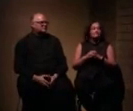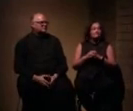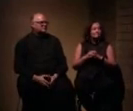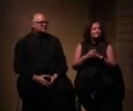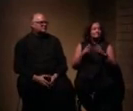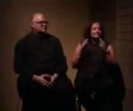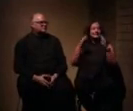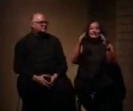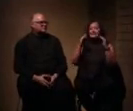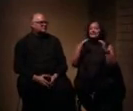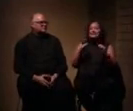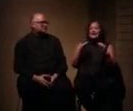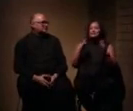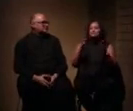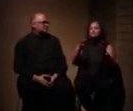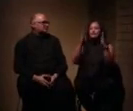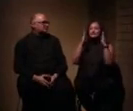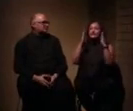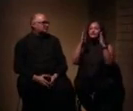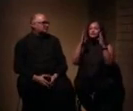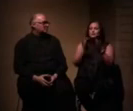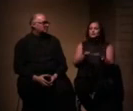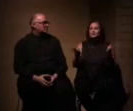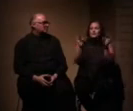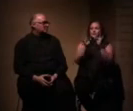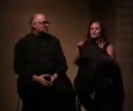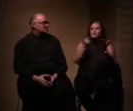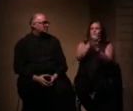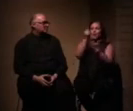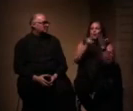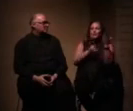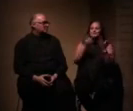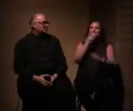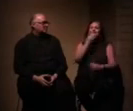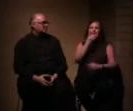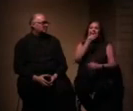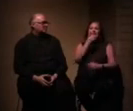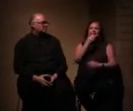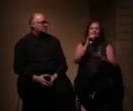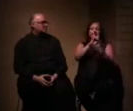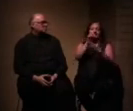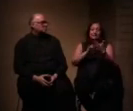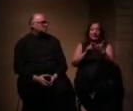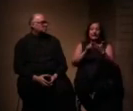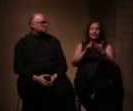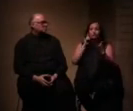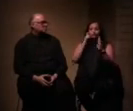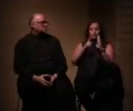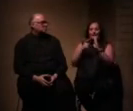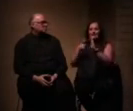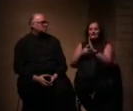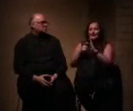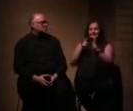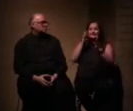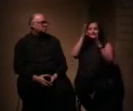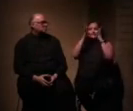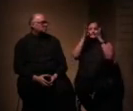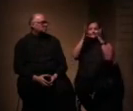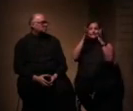Next, we turn our attention to the crucial artistry of lighting design, recognizing the innovative brilliance that illuminates